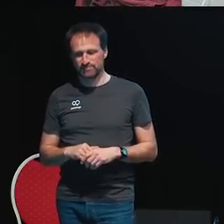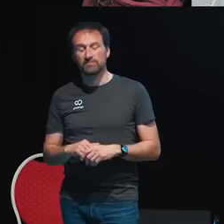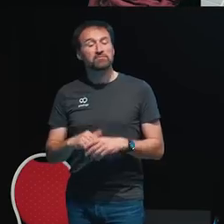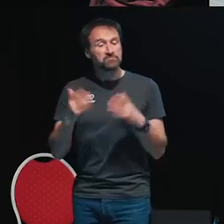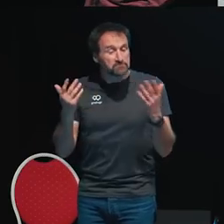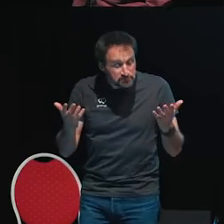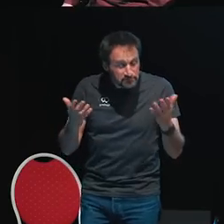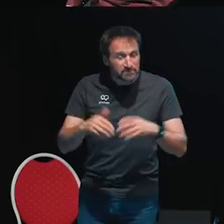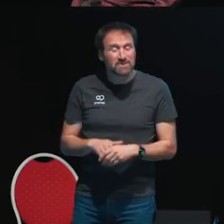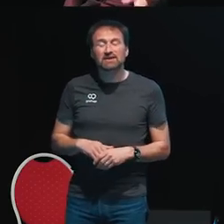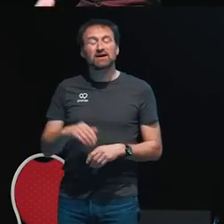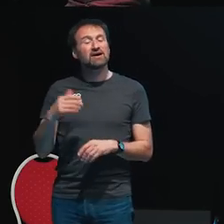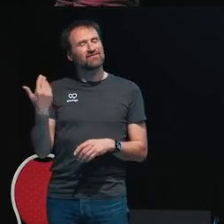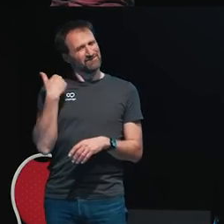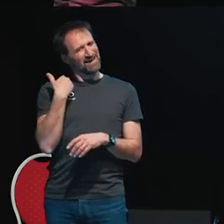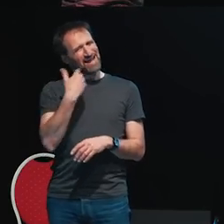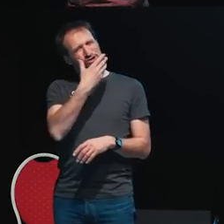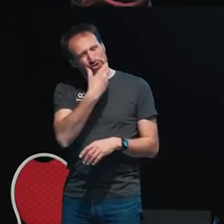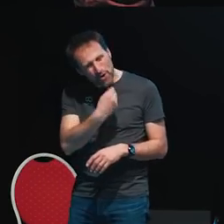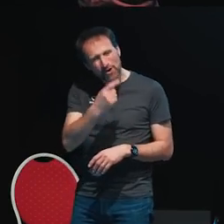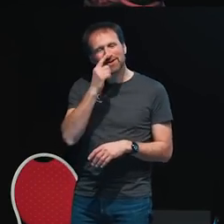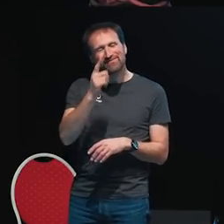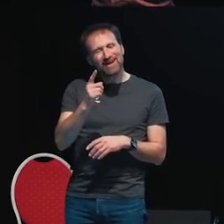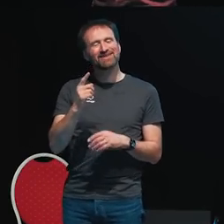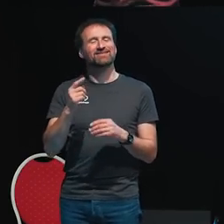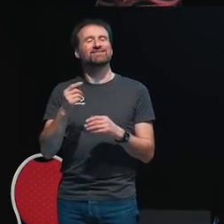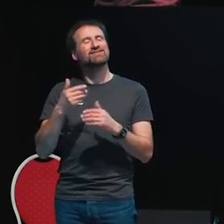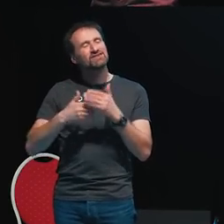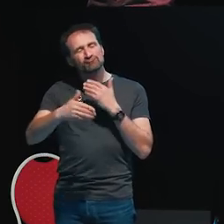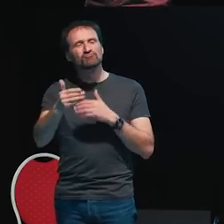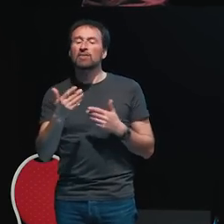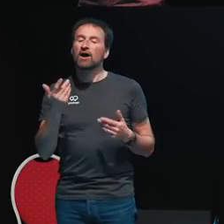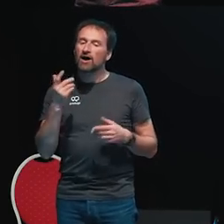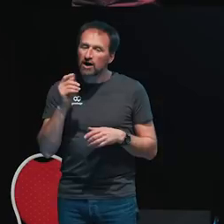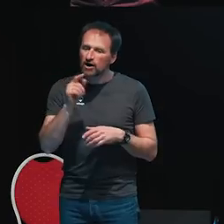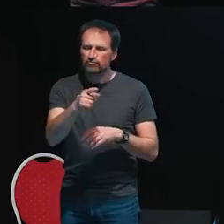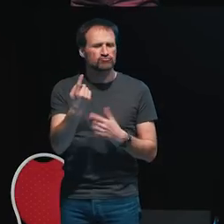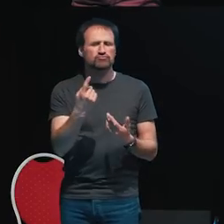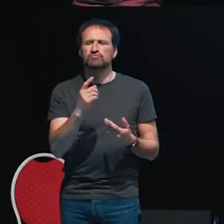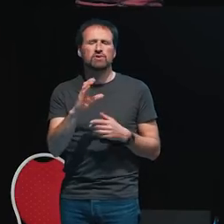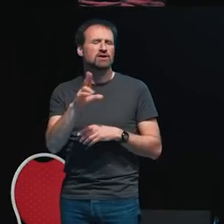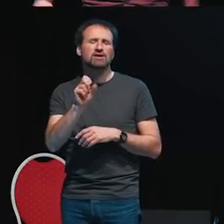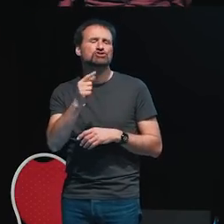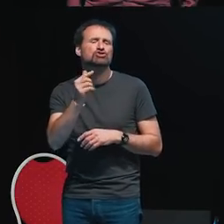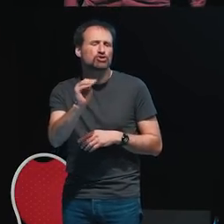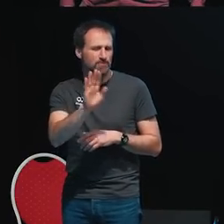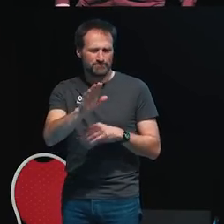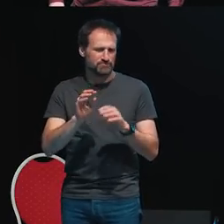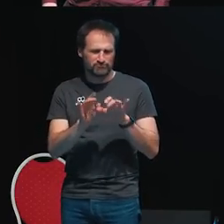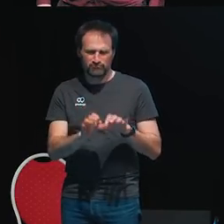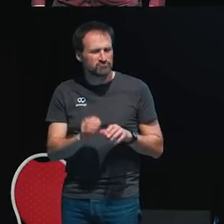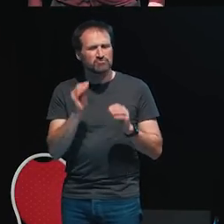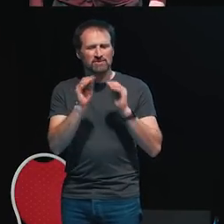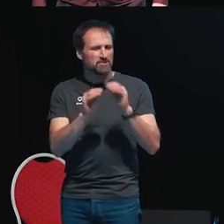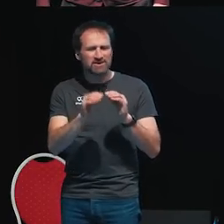What would be nice to have is if you're, for example, if you're implementing something custom, like a point or a complex